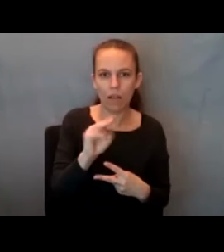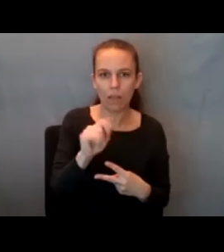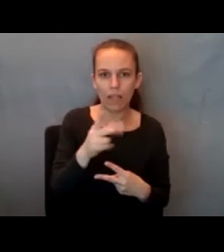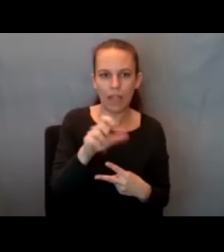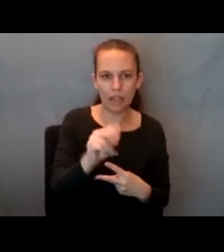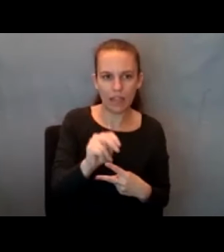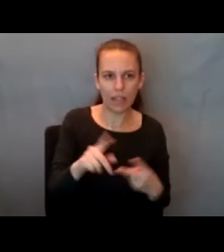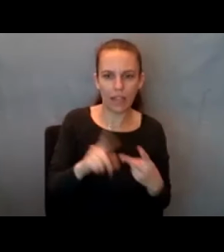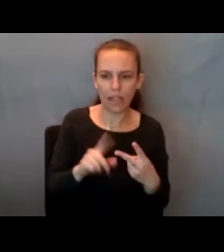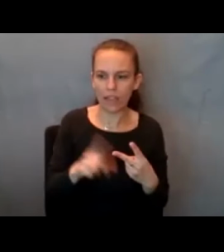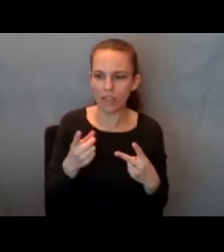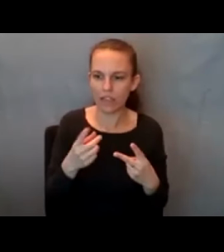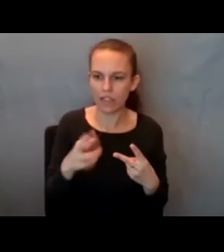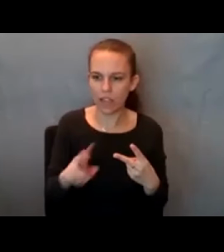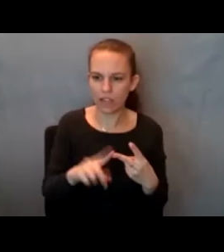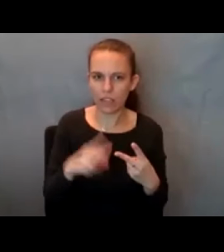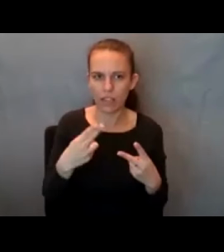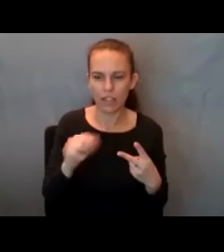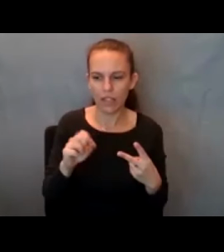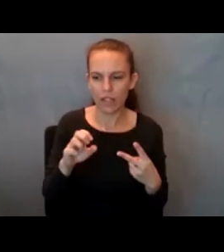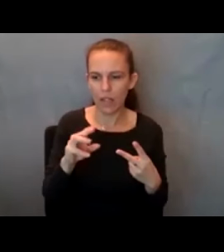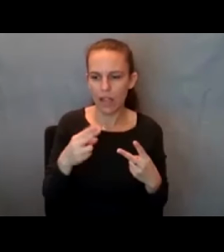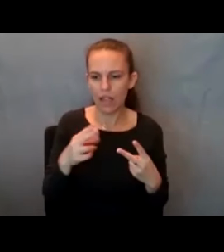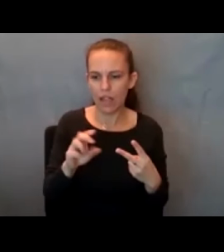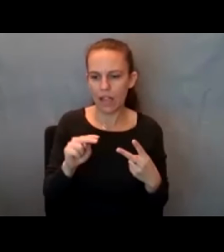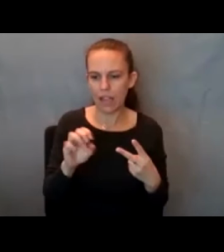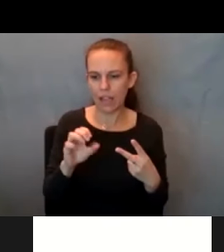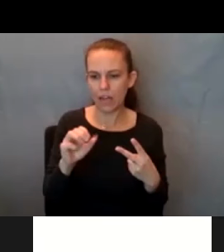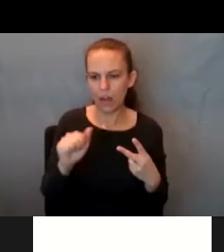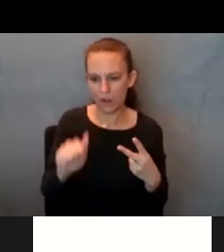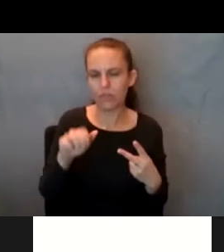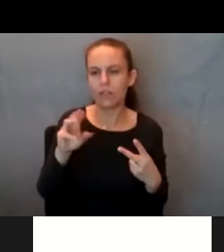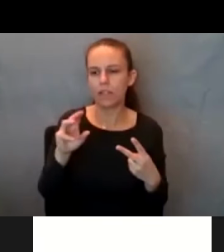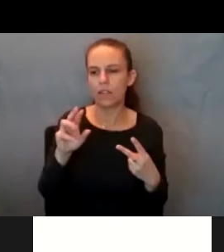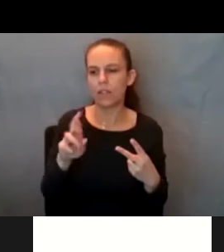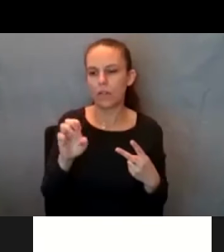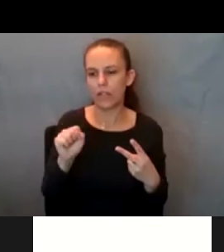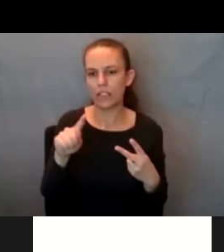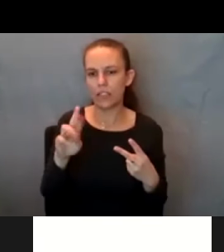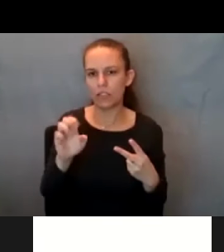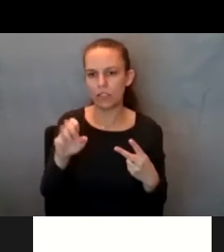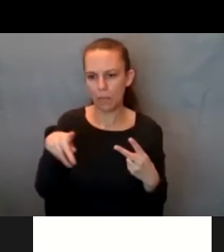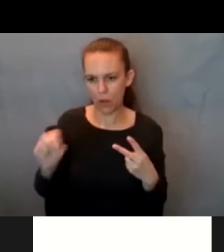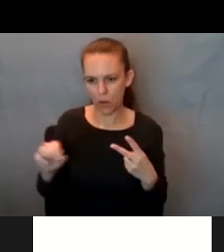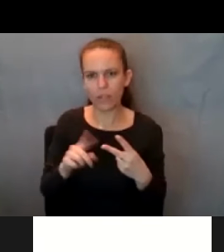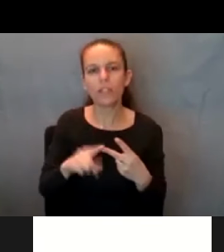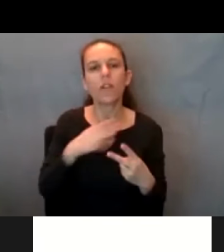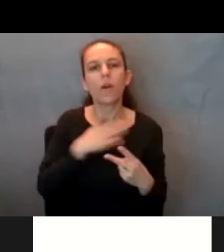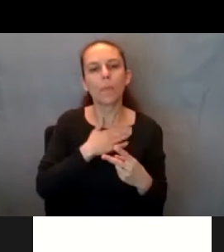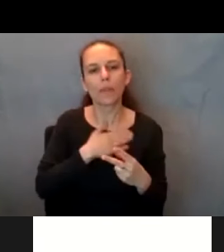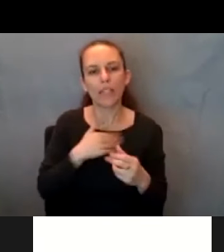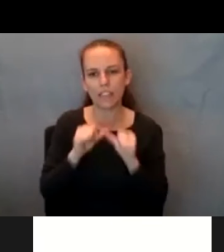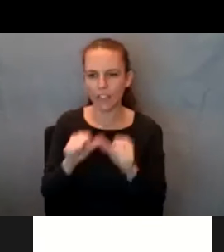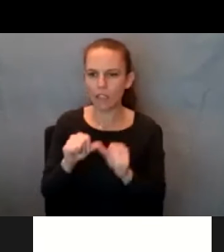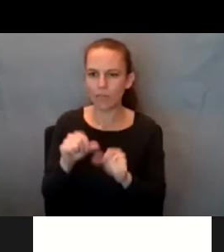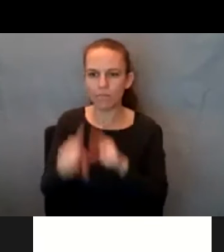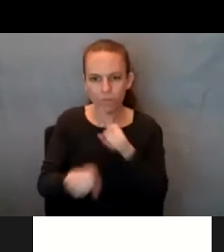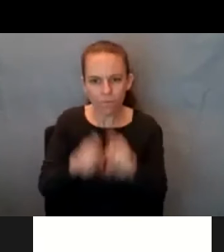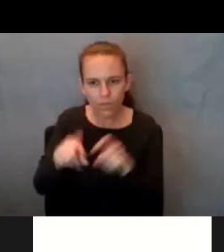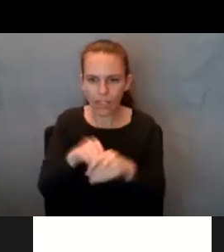be followed by a moderated Q&A session. So again, please keep your questions coming, submit them in the Q&A box. We also have a number of